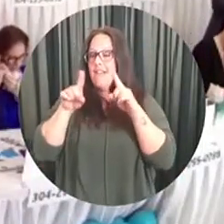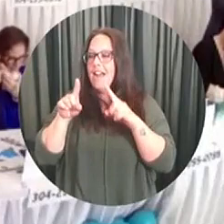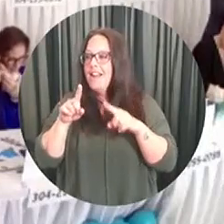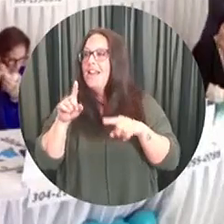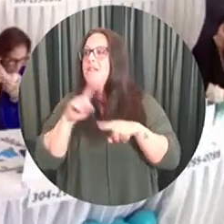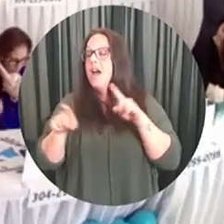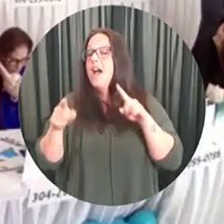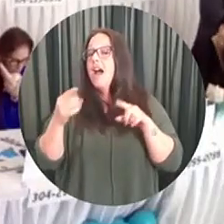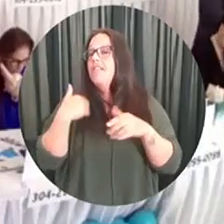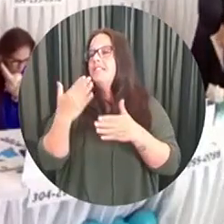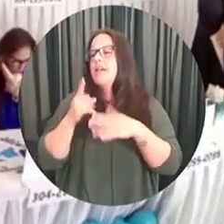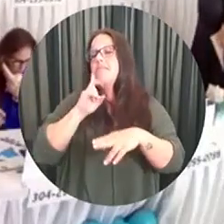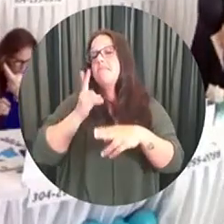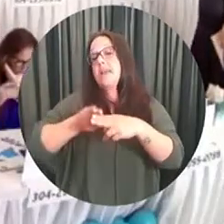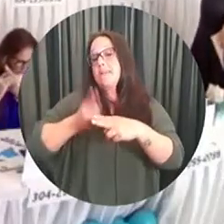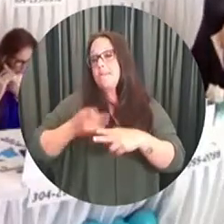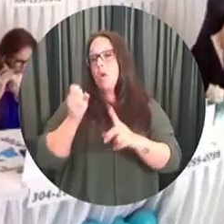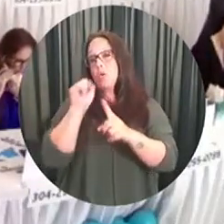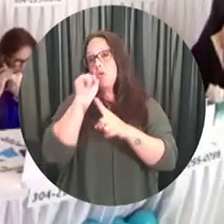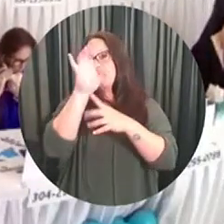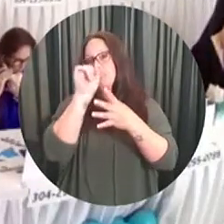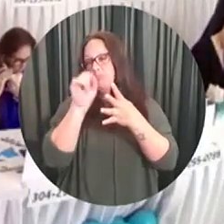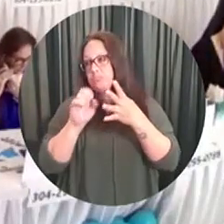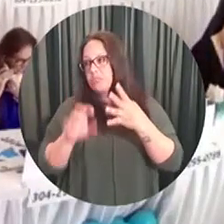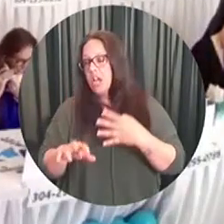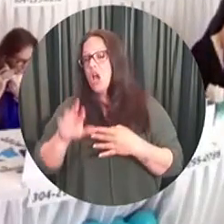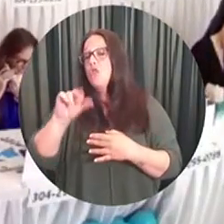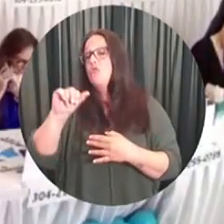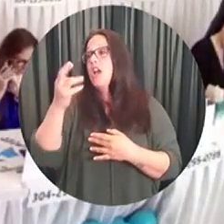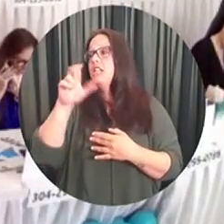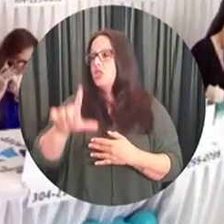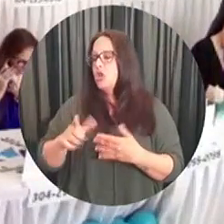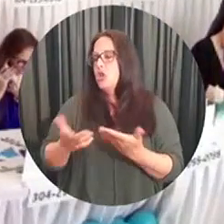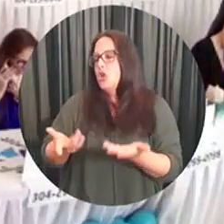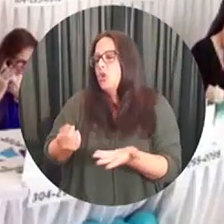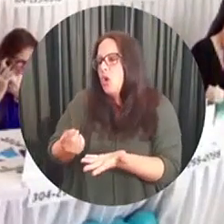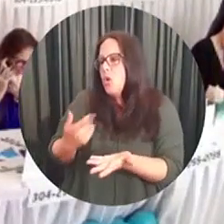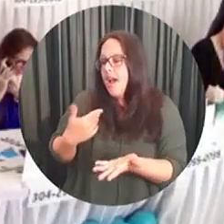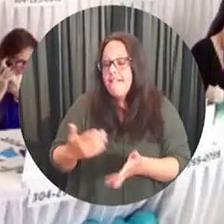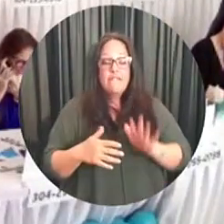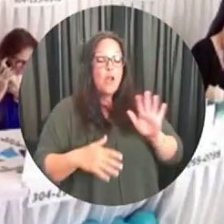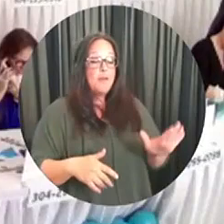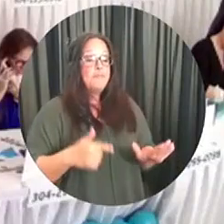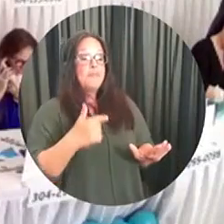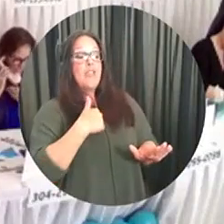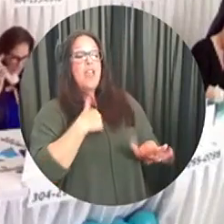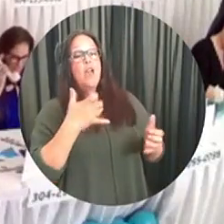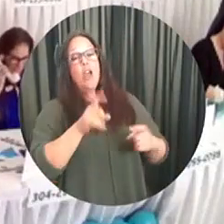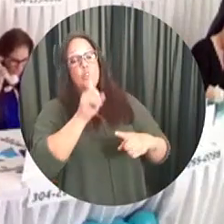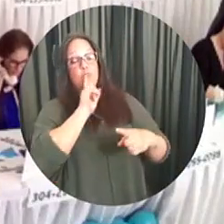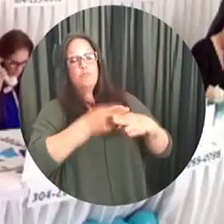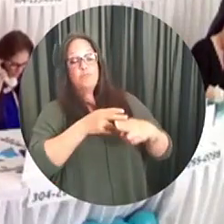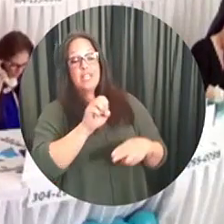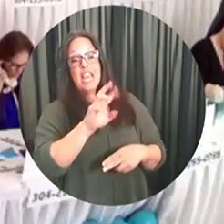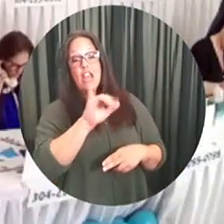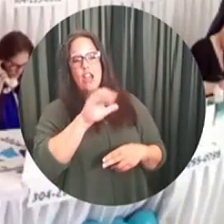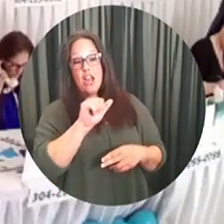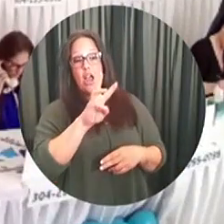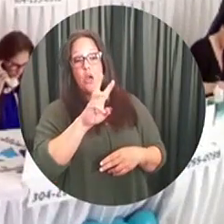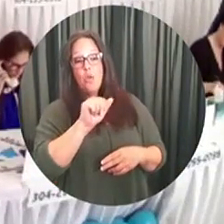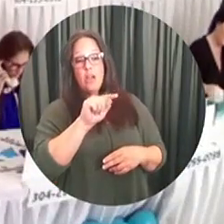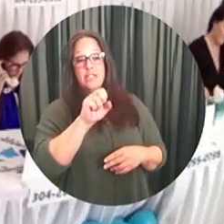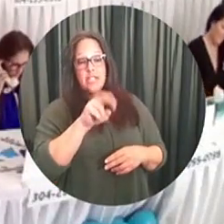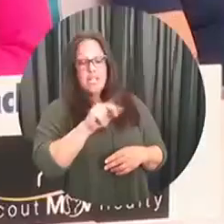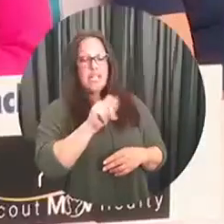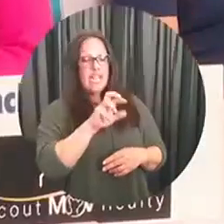shout-outs that, you know, they want to share with people. So, Rachel, we're coming to you. What you got for us? Okay, I want to shout-out to Erica Watson, Karen Blake, Beth and Shannon